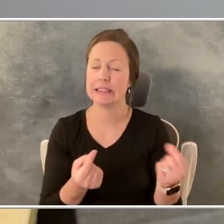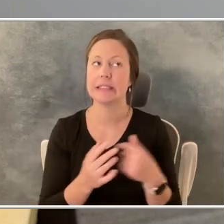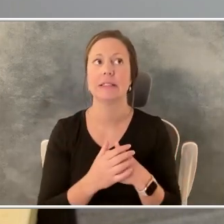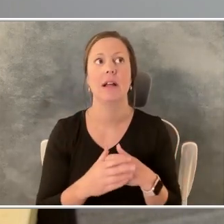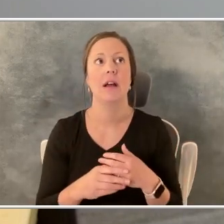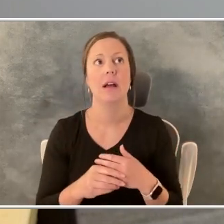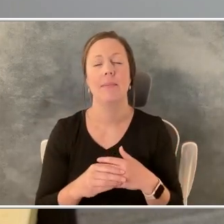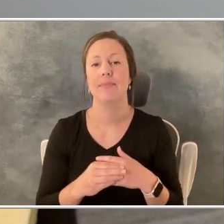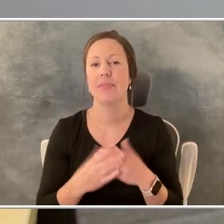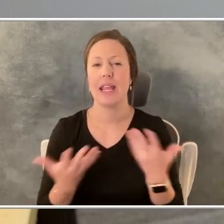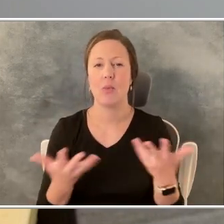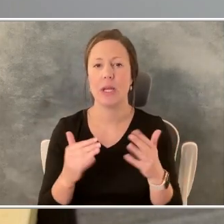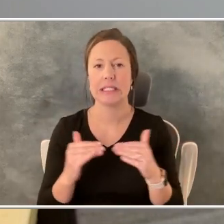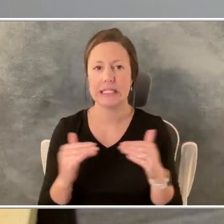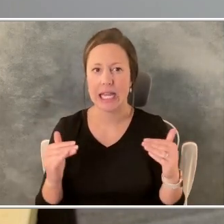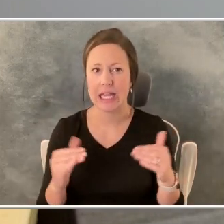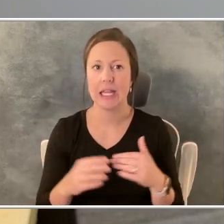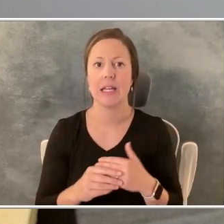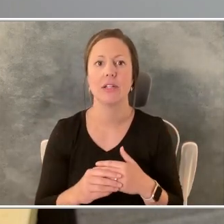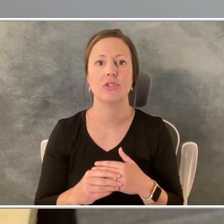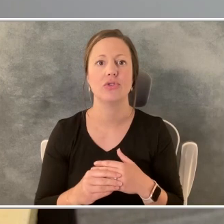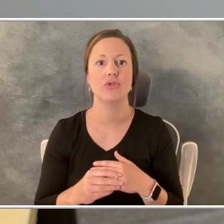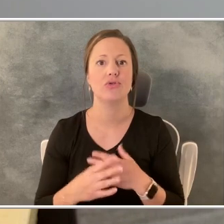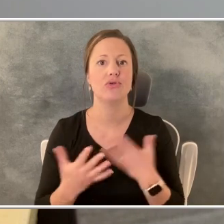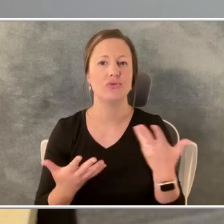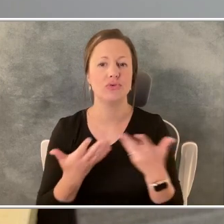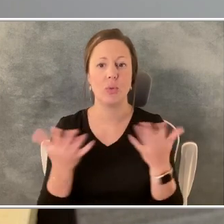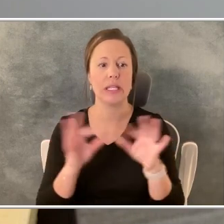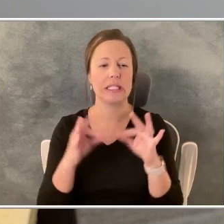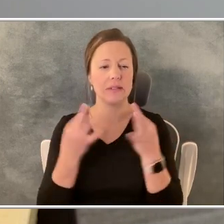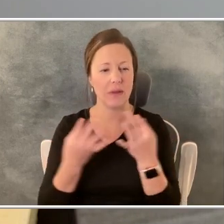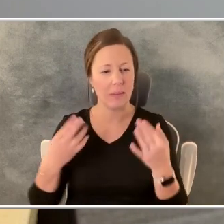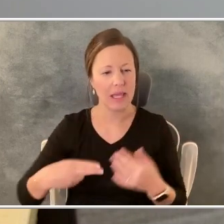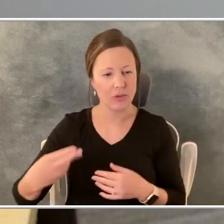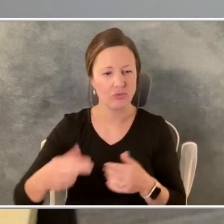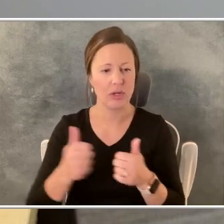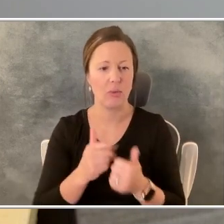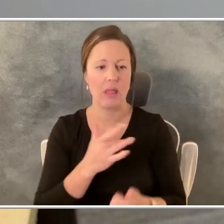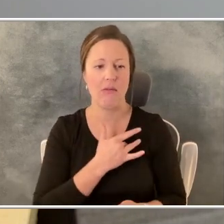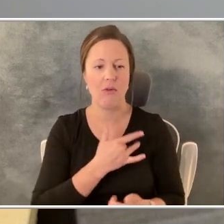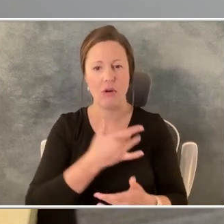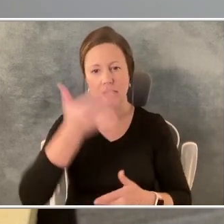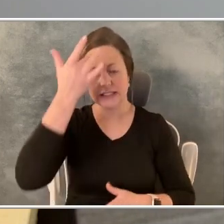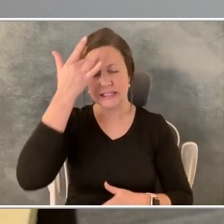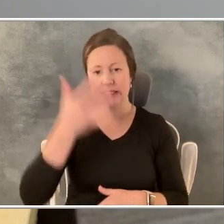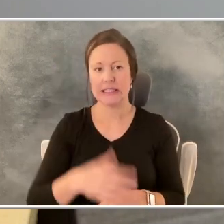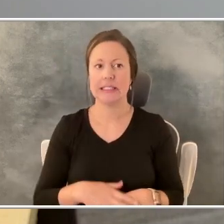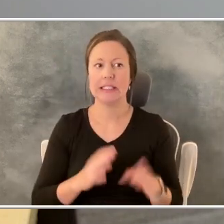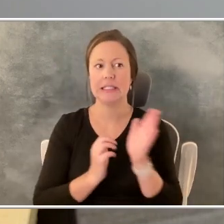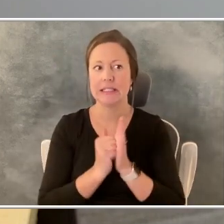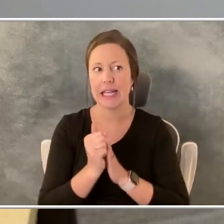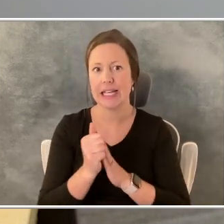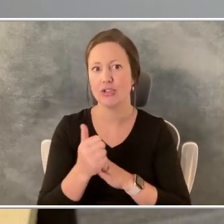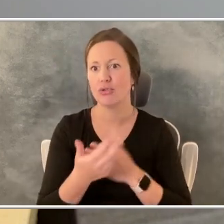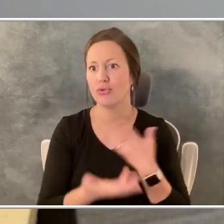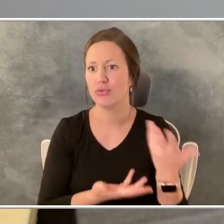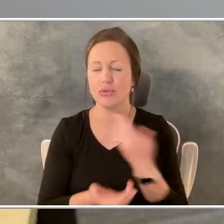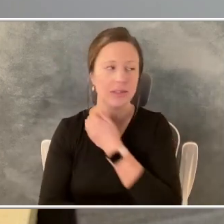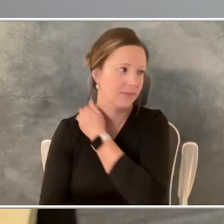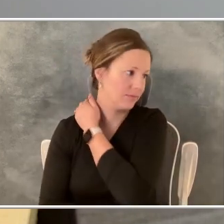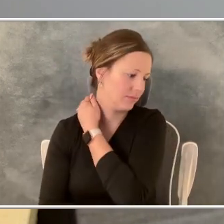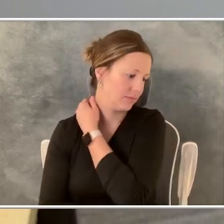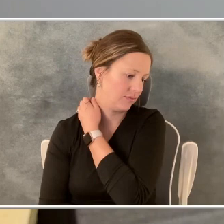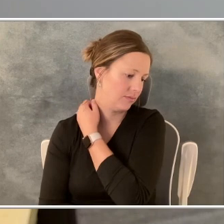is it at? What's the family history in terms of heart disease, cancers? If you yourself